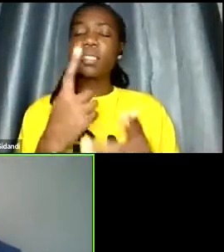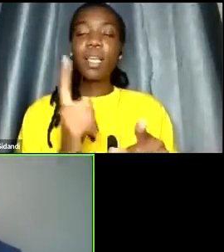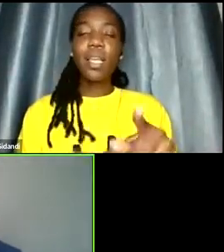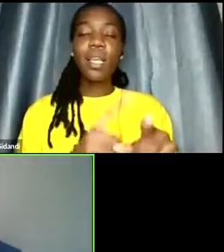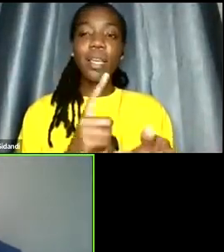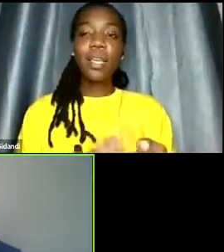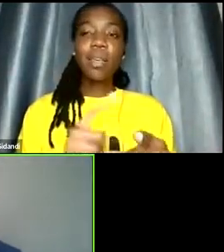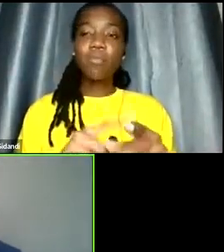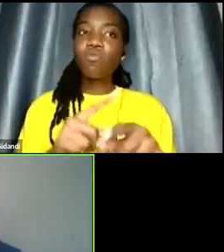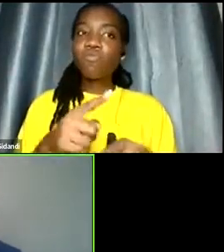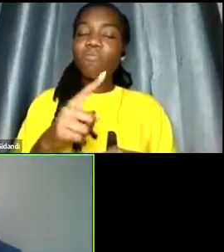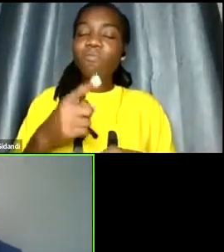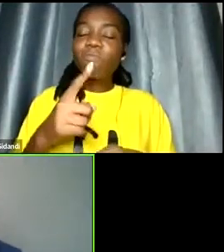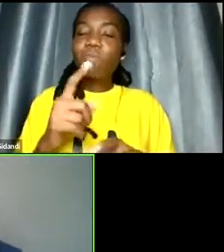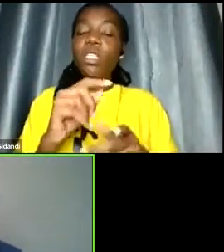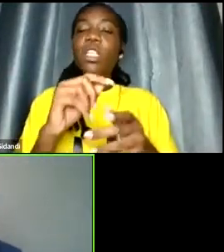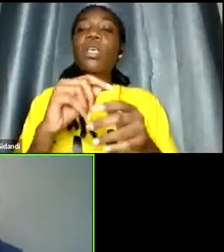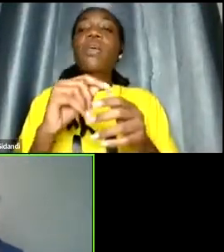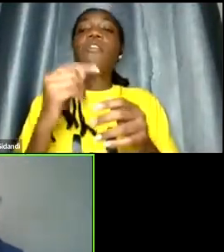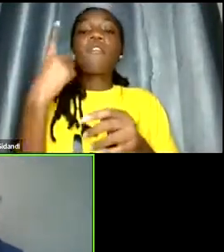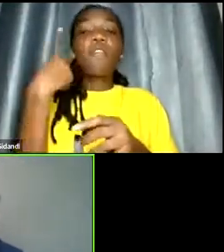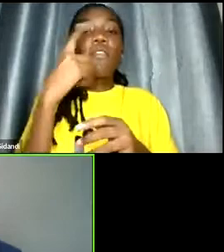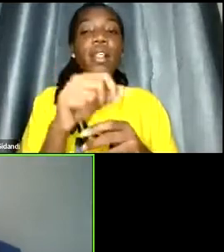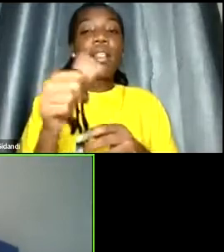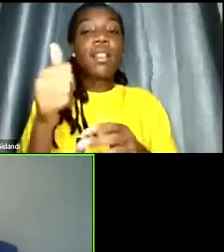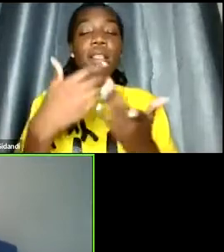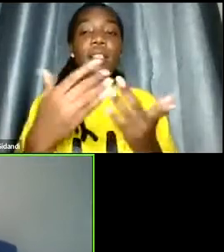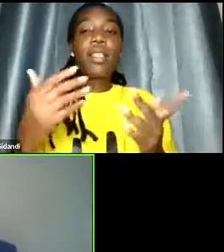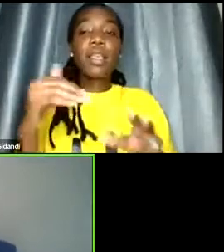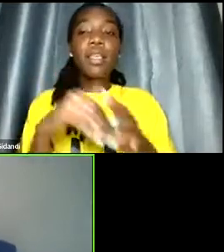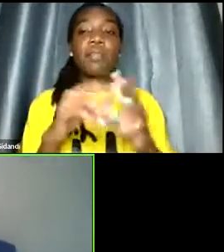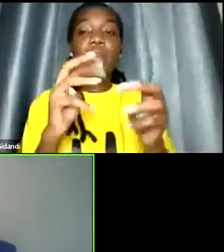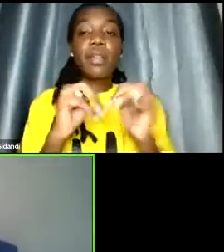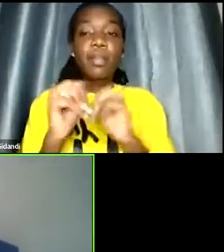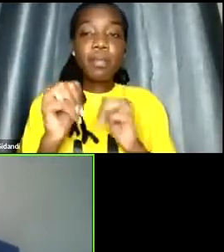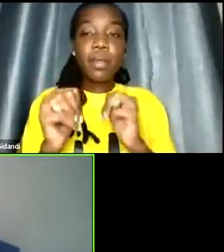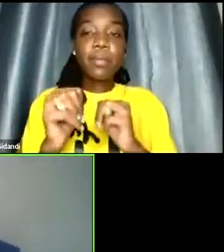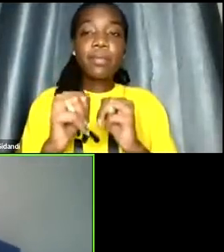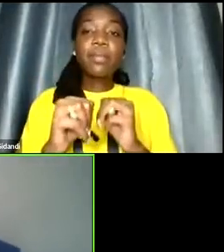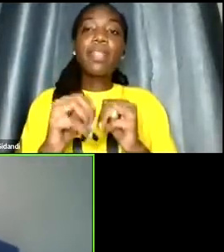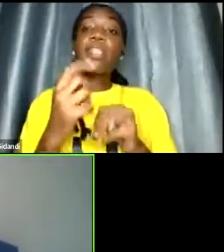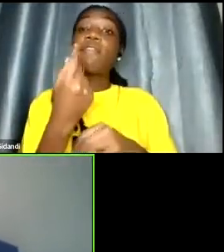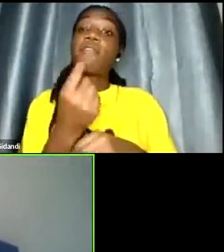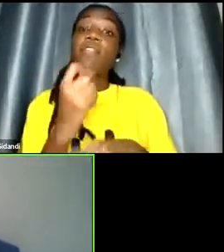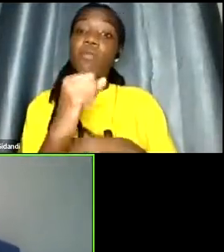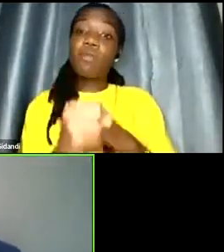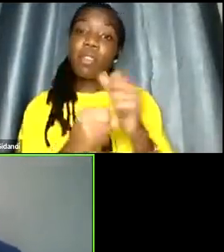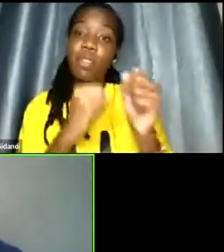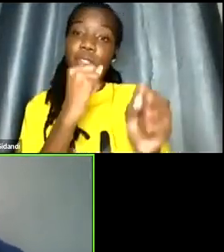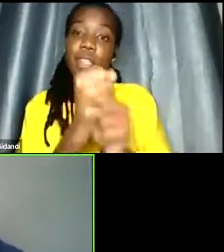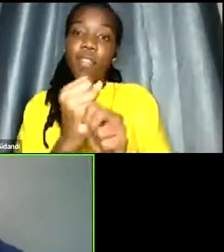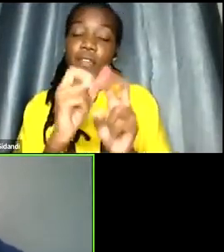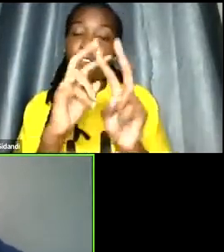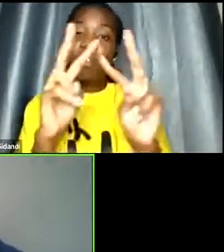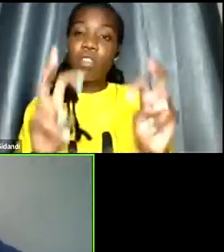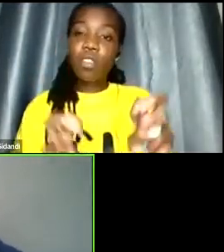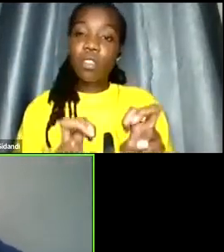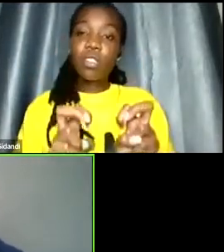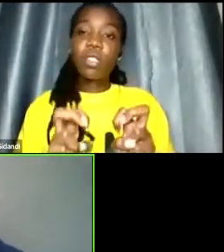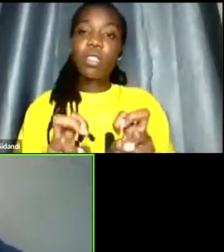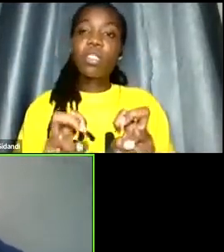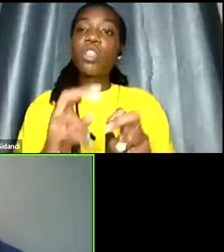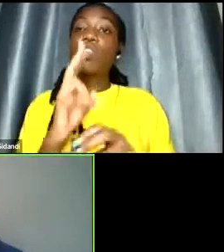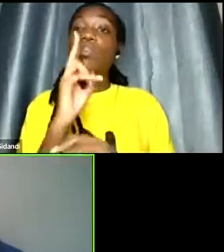in assets under management. And in just a few years, their valuation has now hit $2